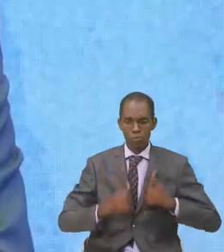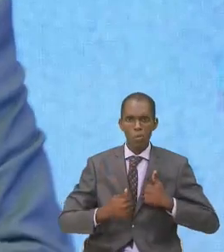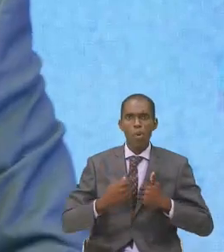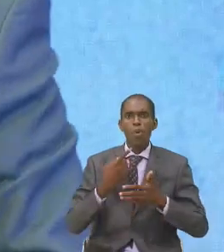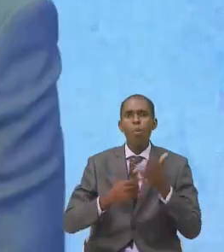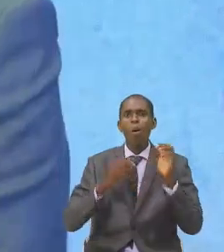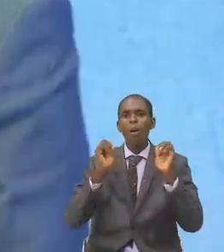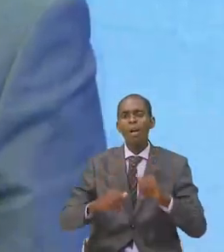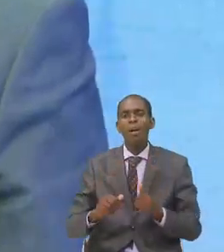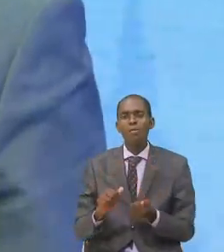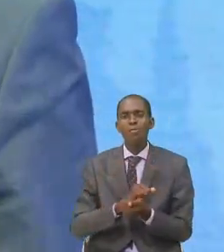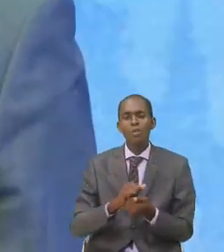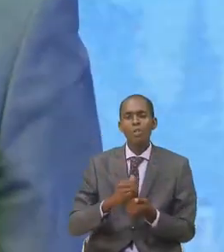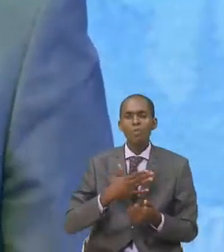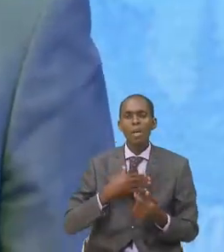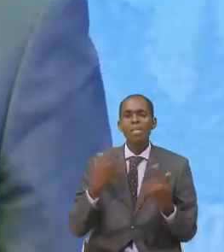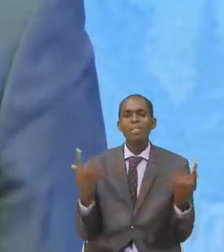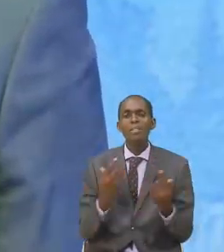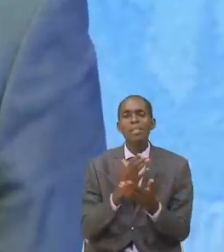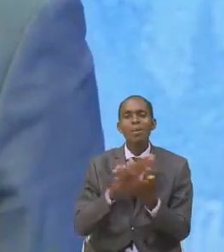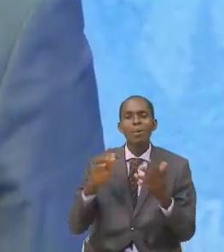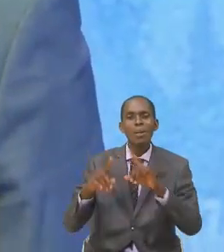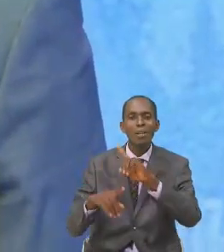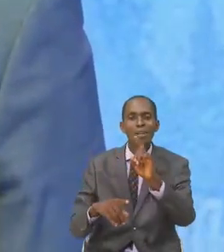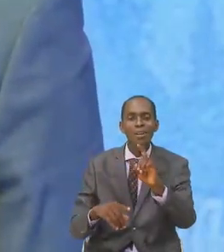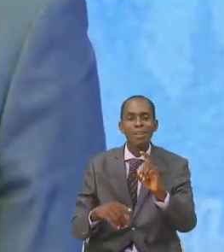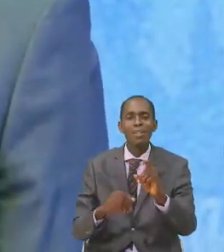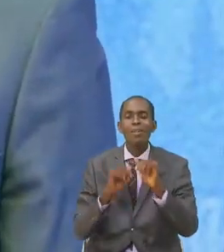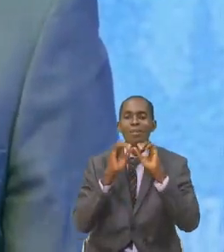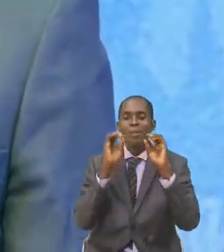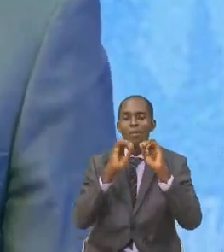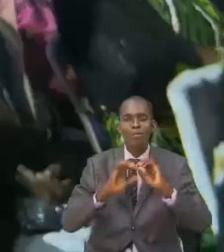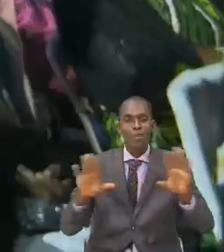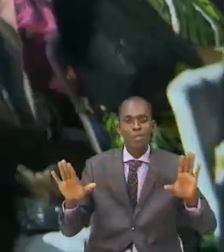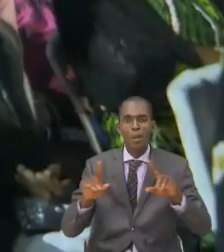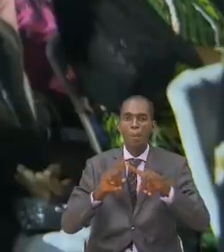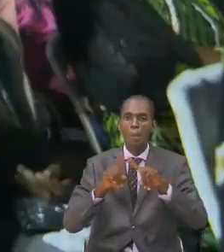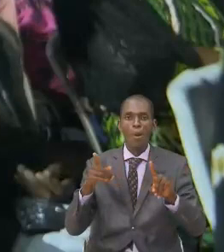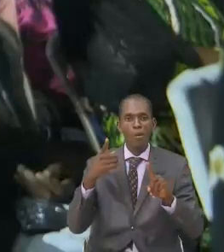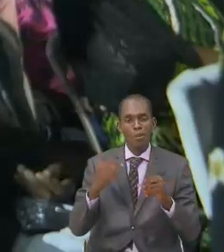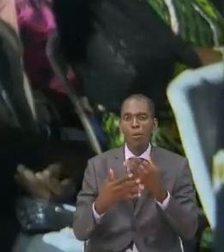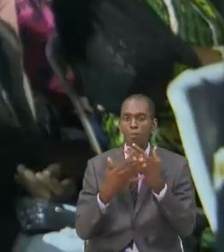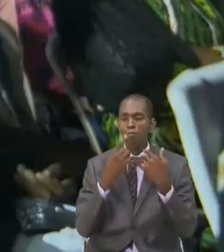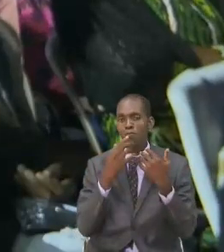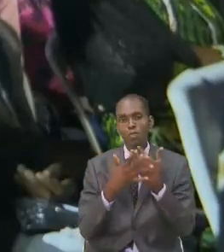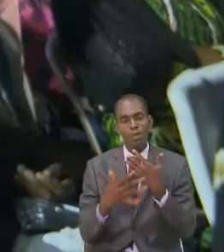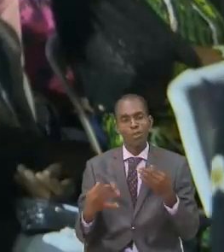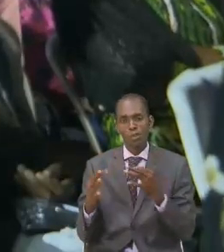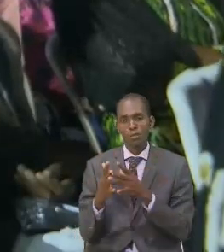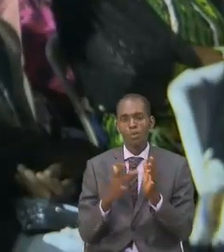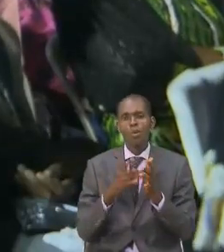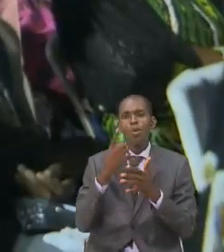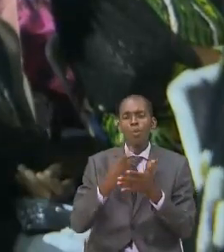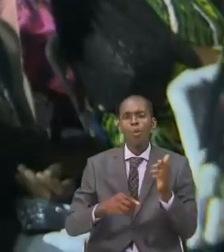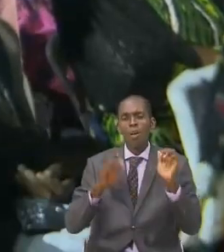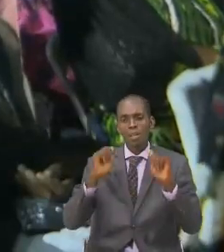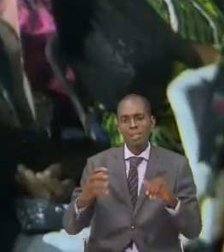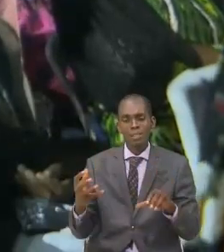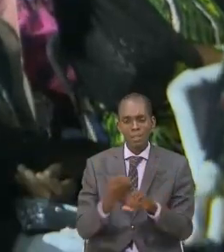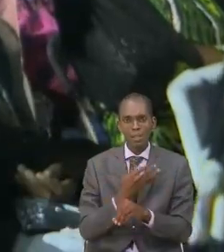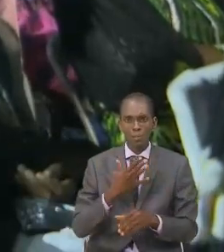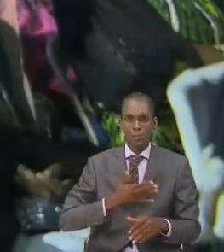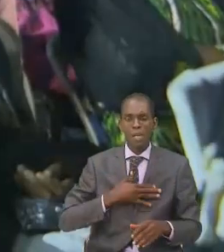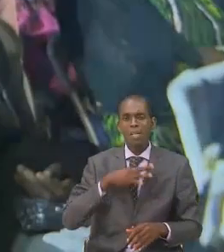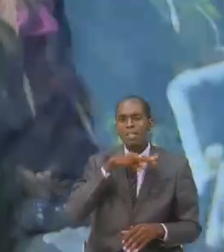wash. What can wash my sin away? Tell me. Nothing but the blood of Jesus. What